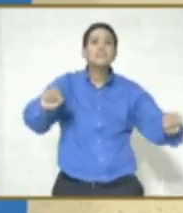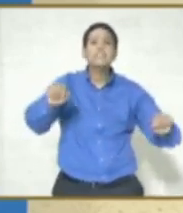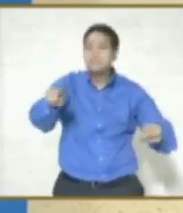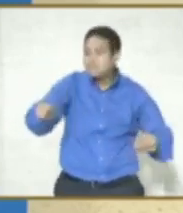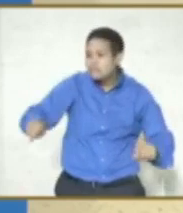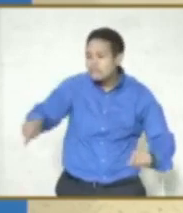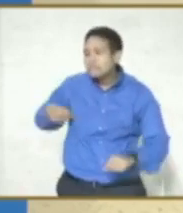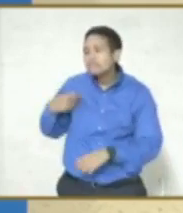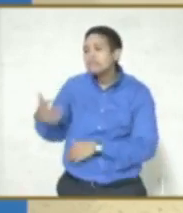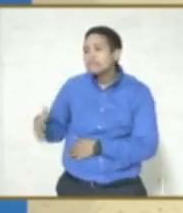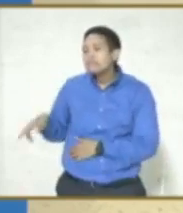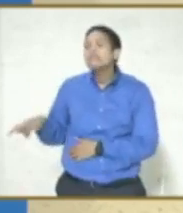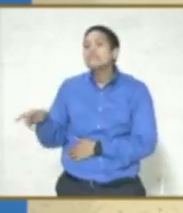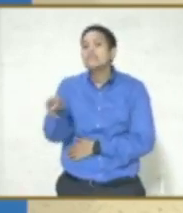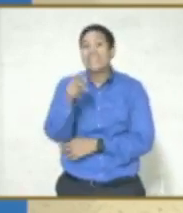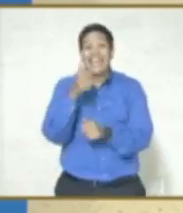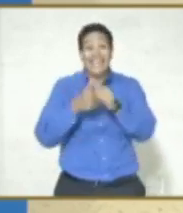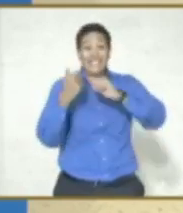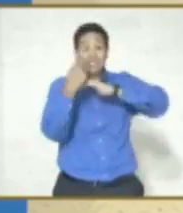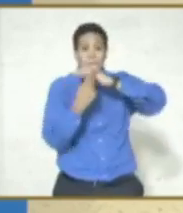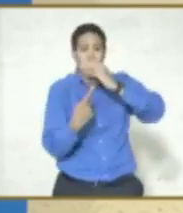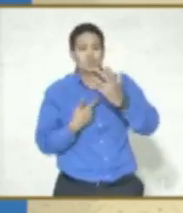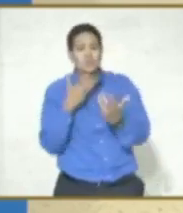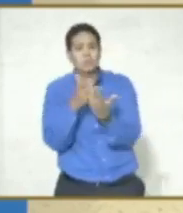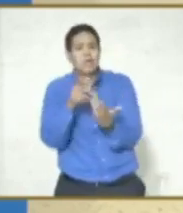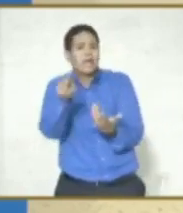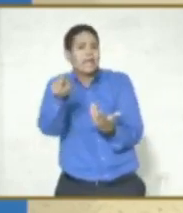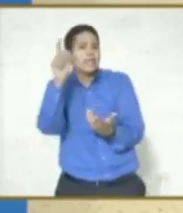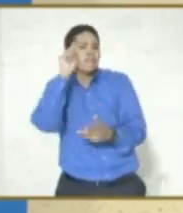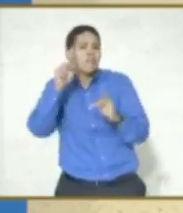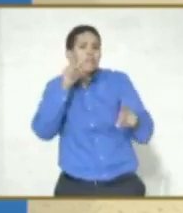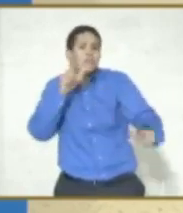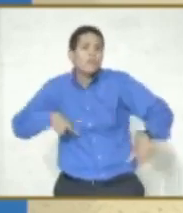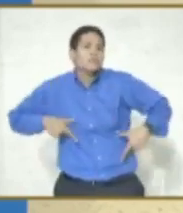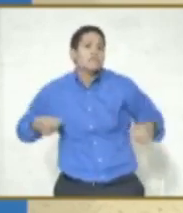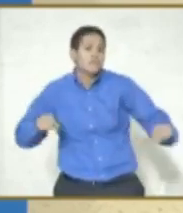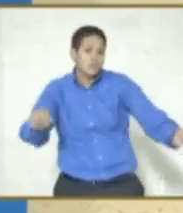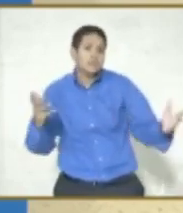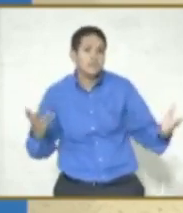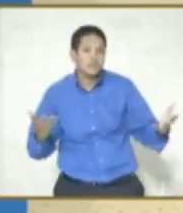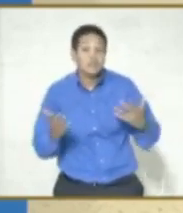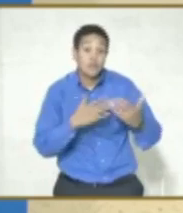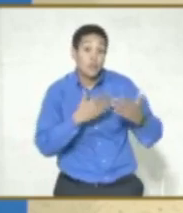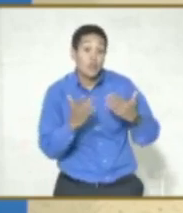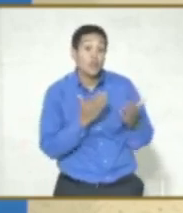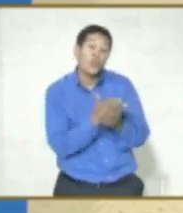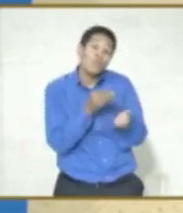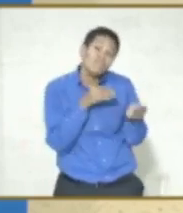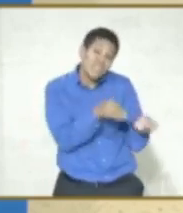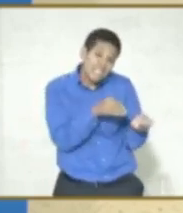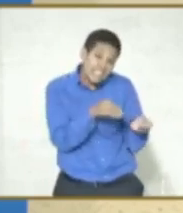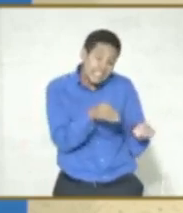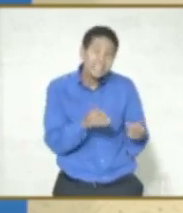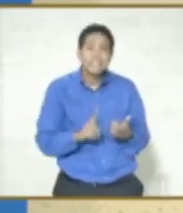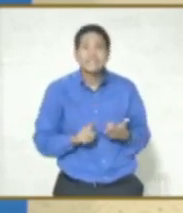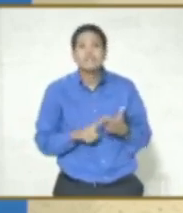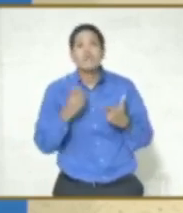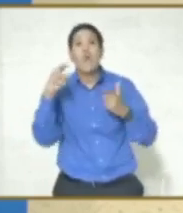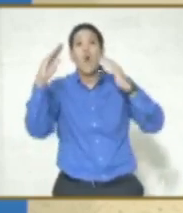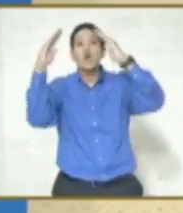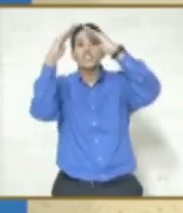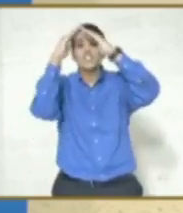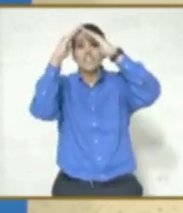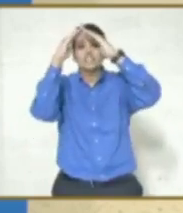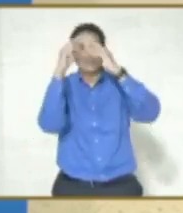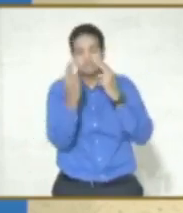we actually have a solution that caters to the needs of the homeless, whether it is through a feeding program or a shelter